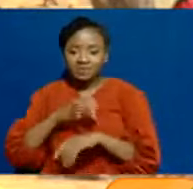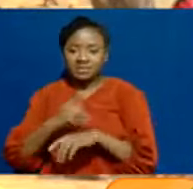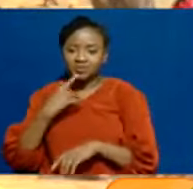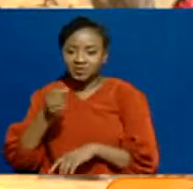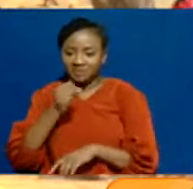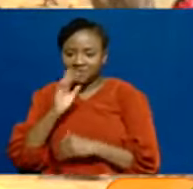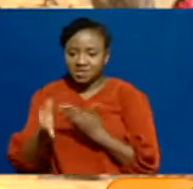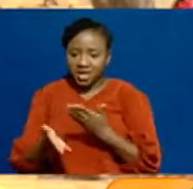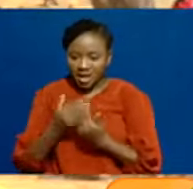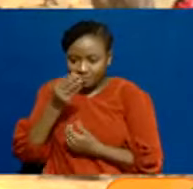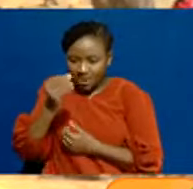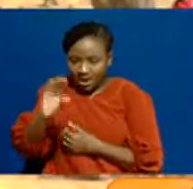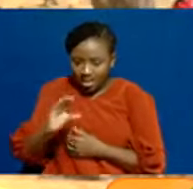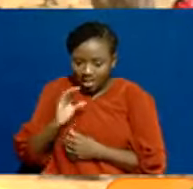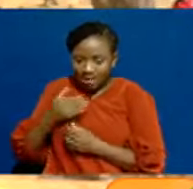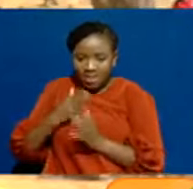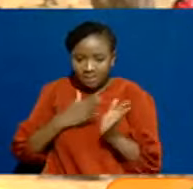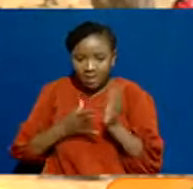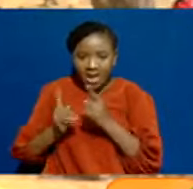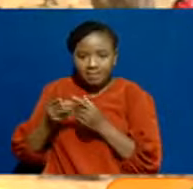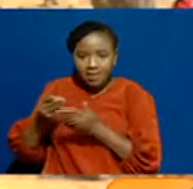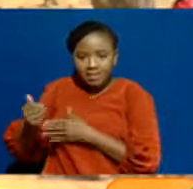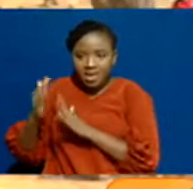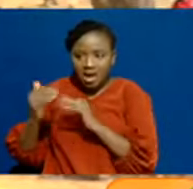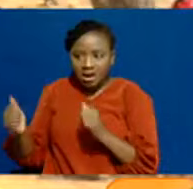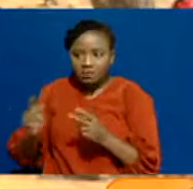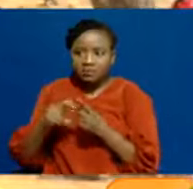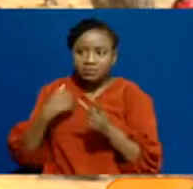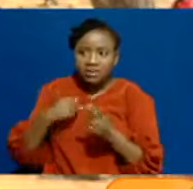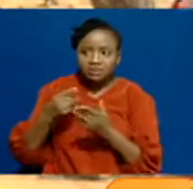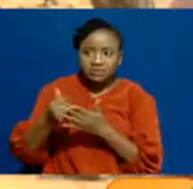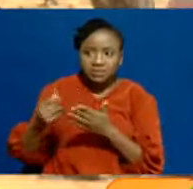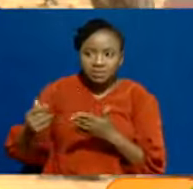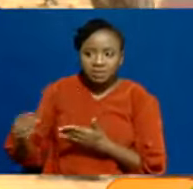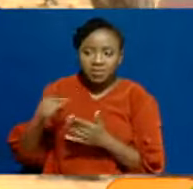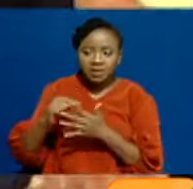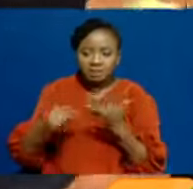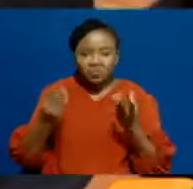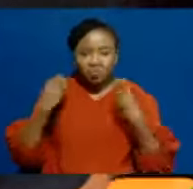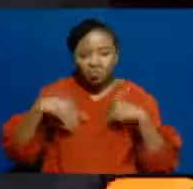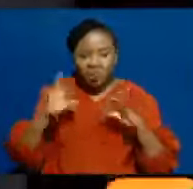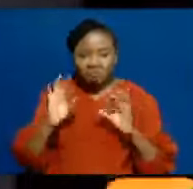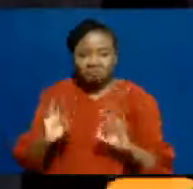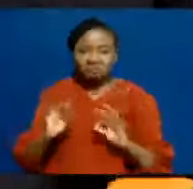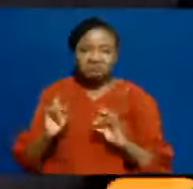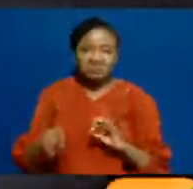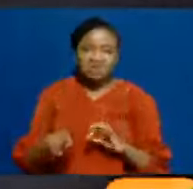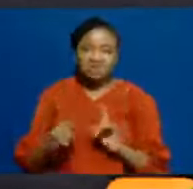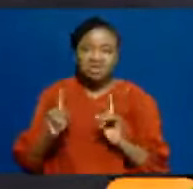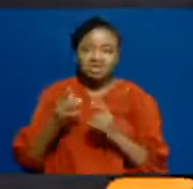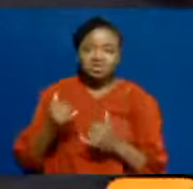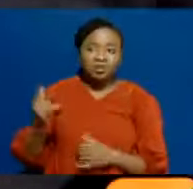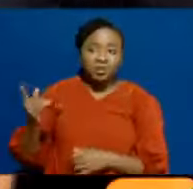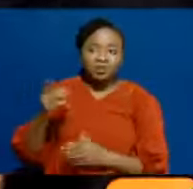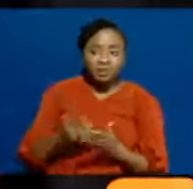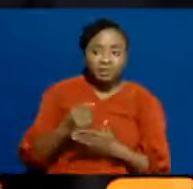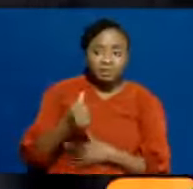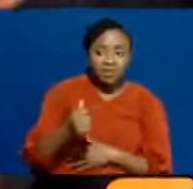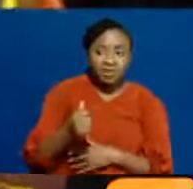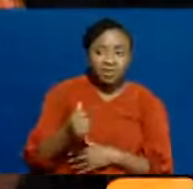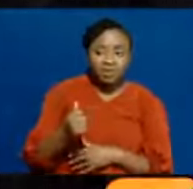plan. Nyumba inafailipwe, afa nikaivi, afa kungara. Currently, he says he pays, when he can,